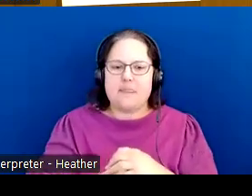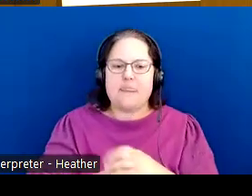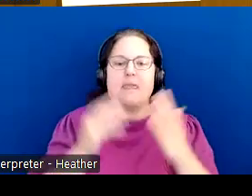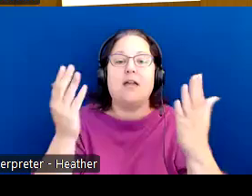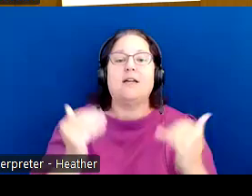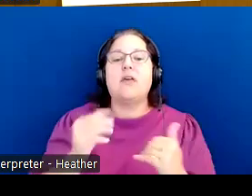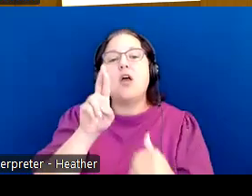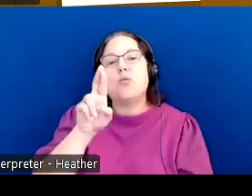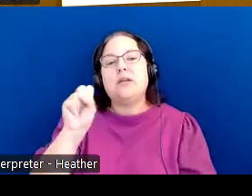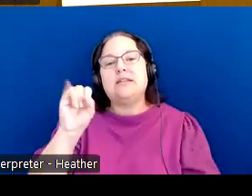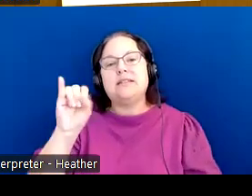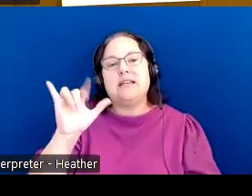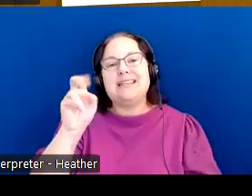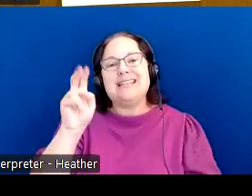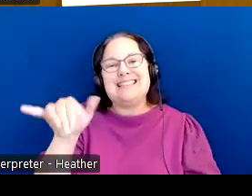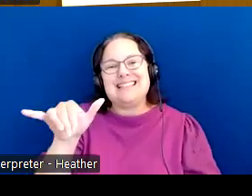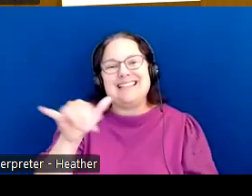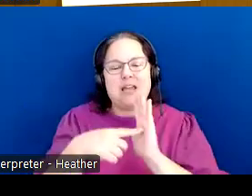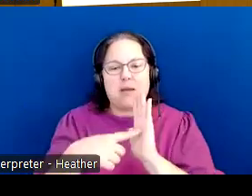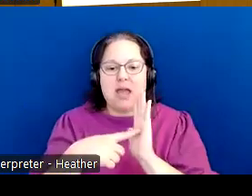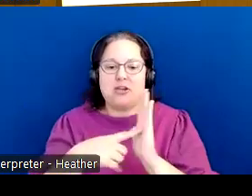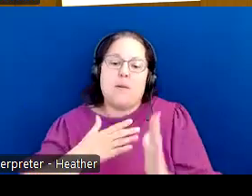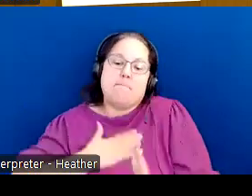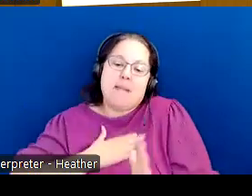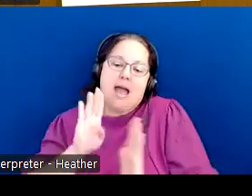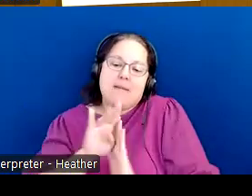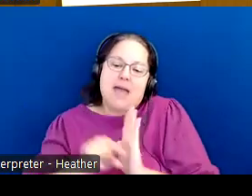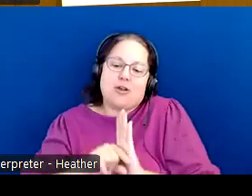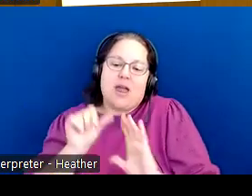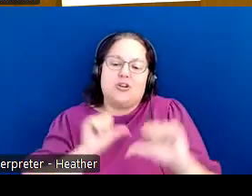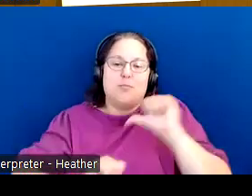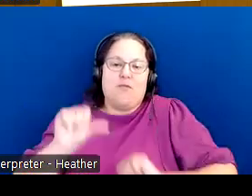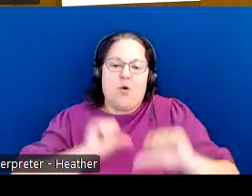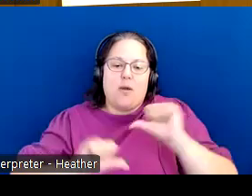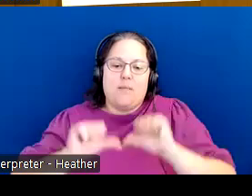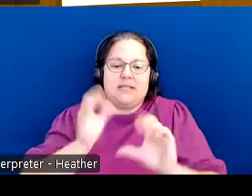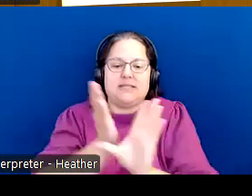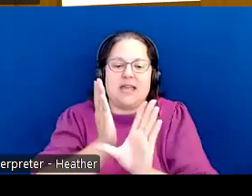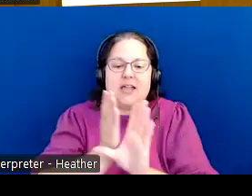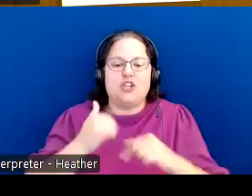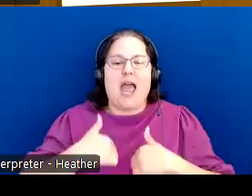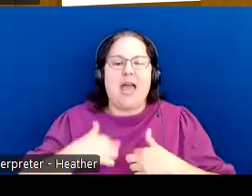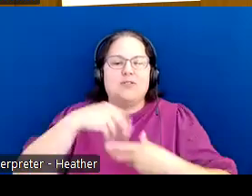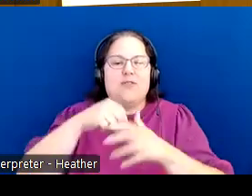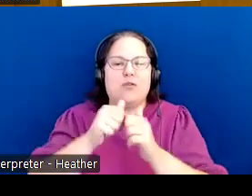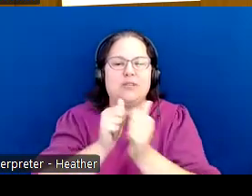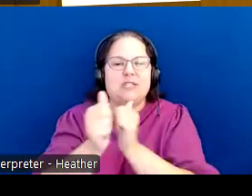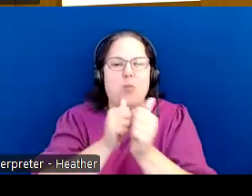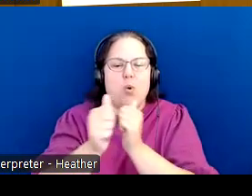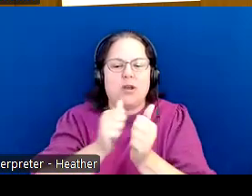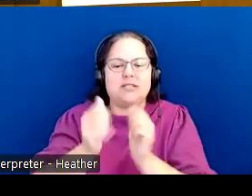resiliency model. My background is performance psychology. I was a sports psychologist for a long time before this. So in